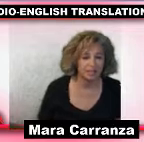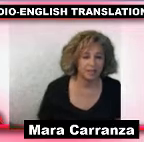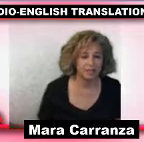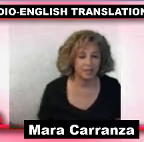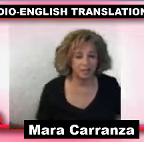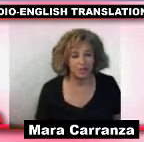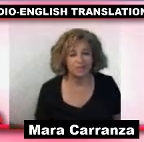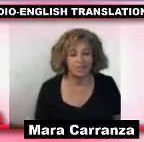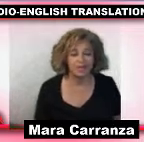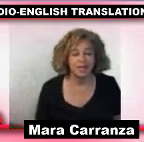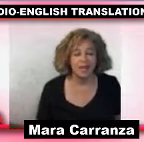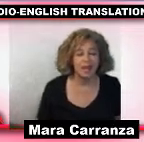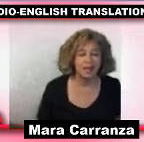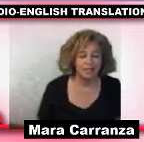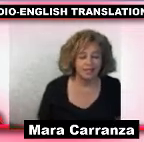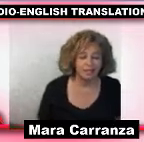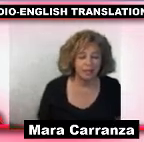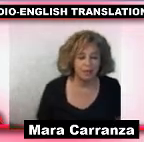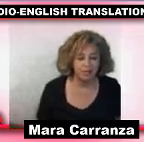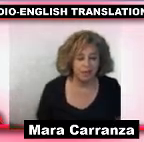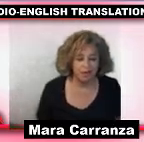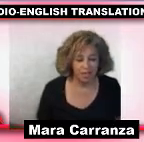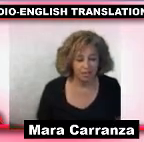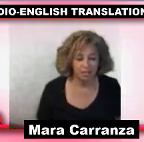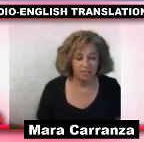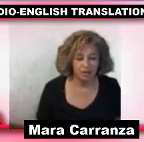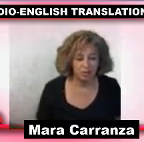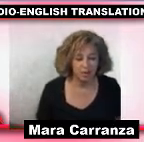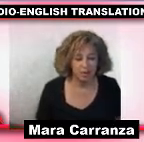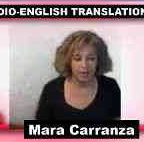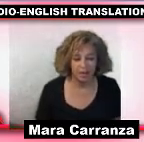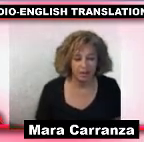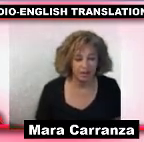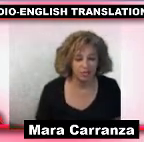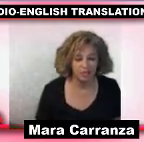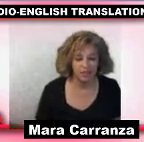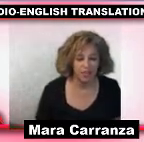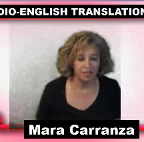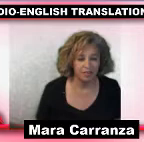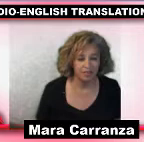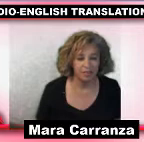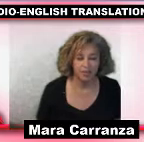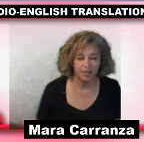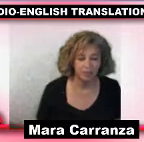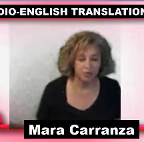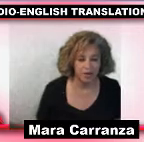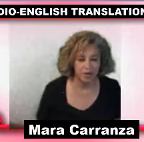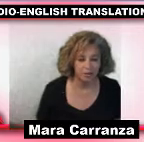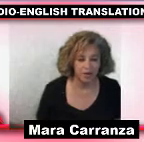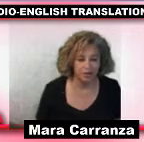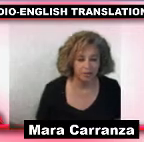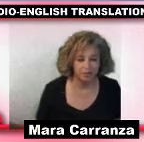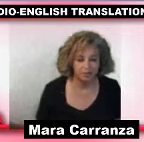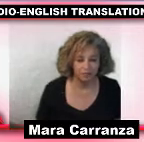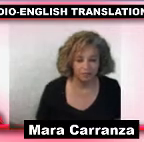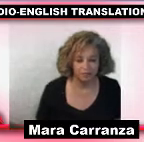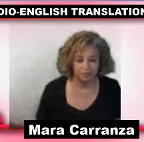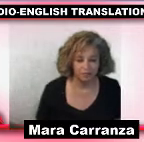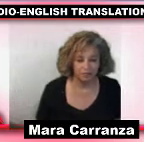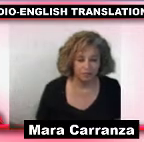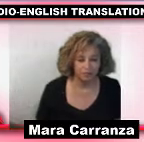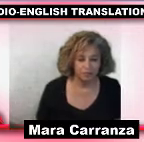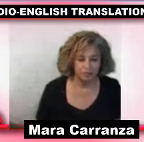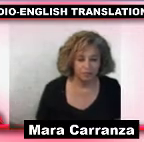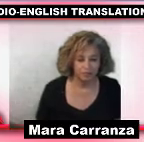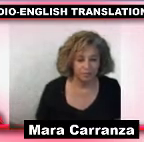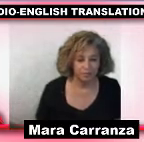Andres, the president, told them, either you start working or don't even count on our support anymore. Bueno que le dijeron a